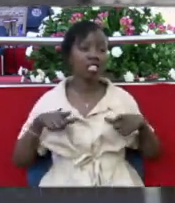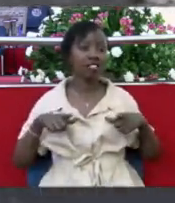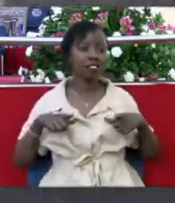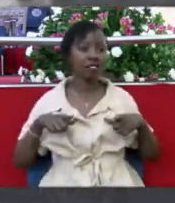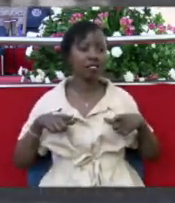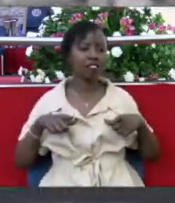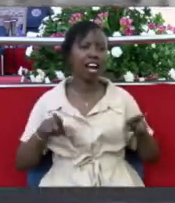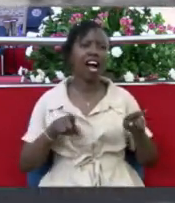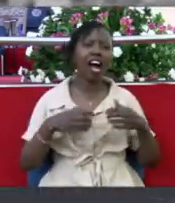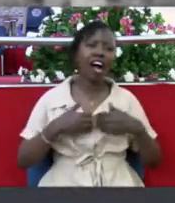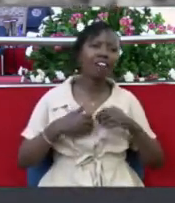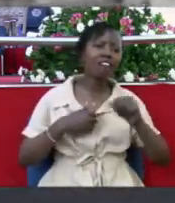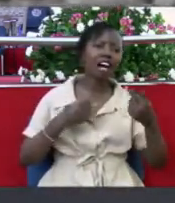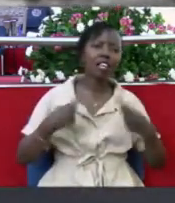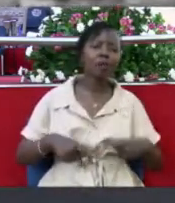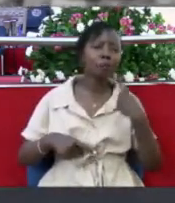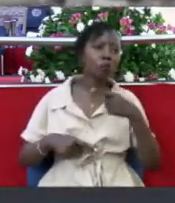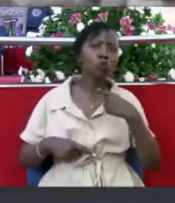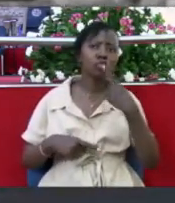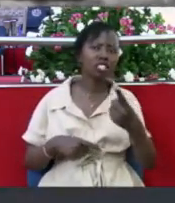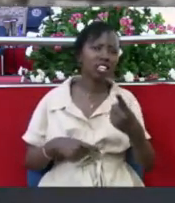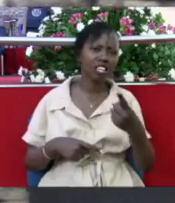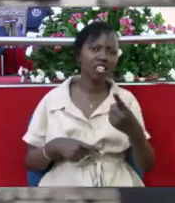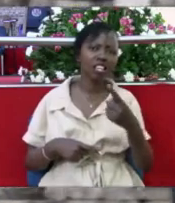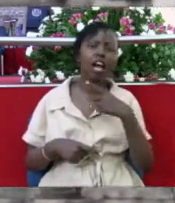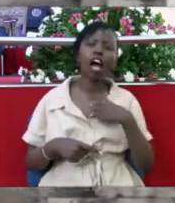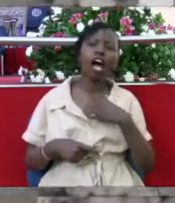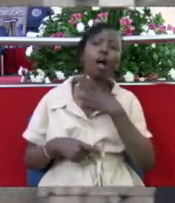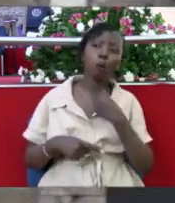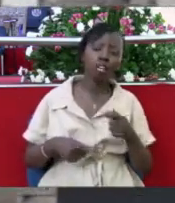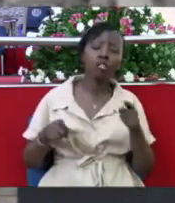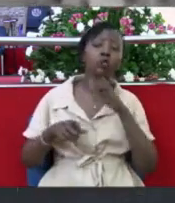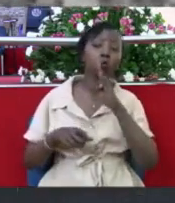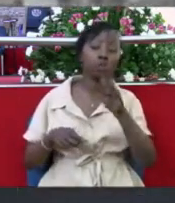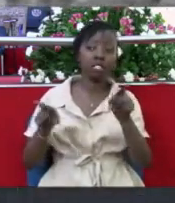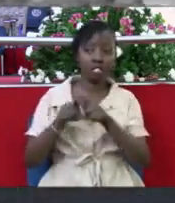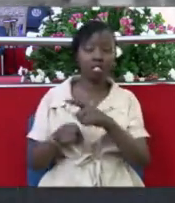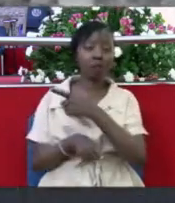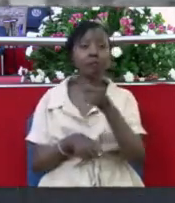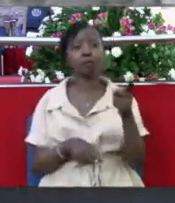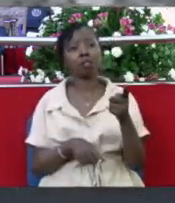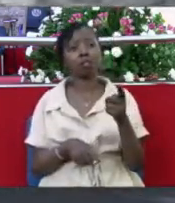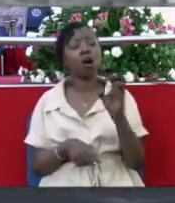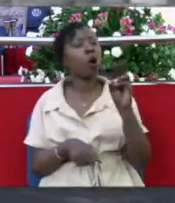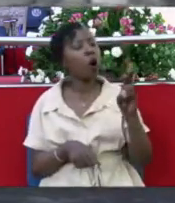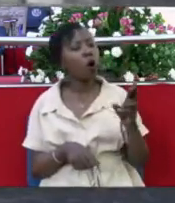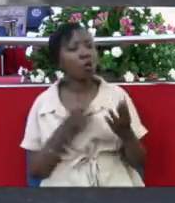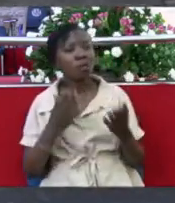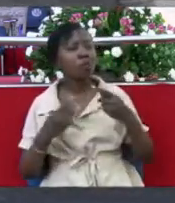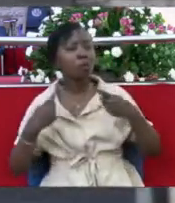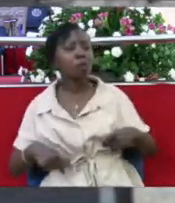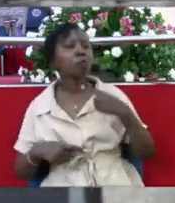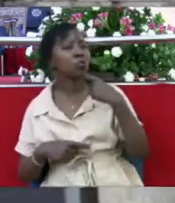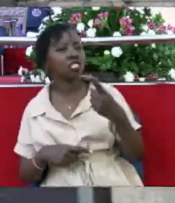people who say, je, pana wengine wanasema, I want to be like this one. Ningalipenda ku kuwa kama or are people saying, ama watu